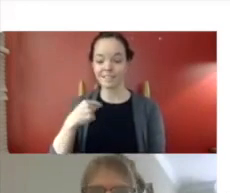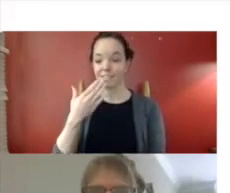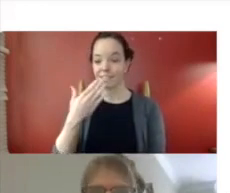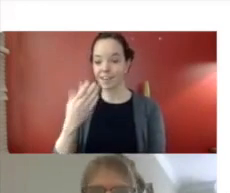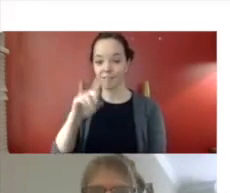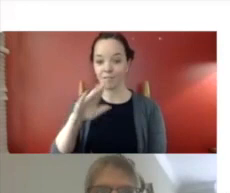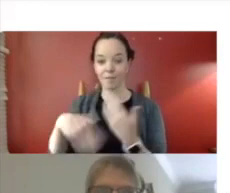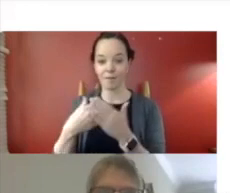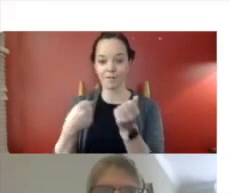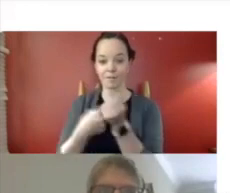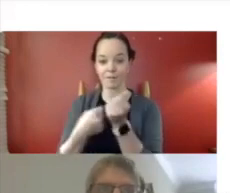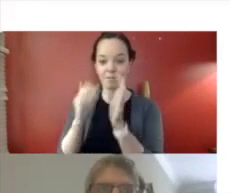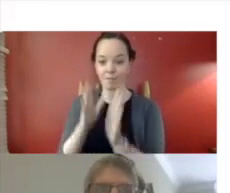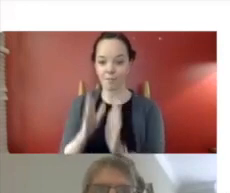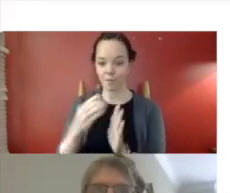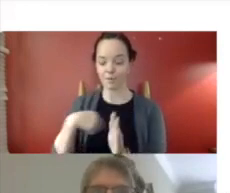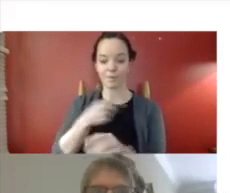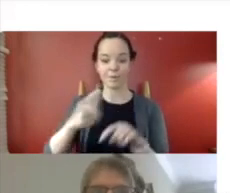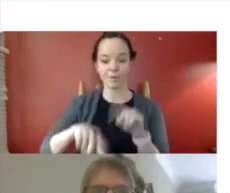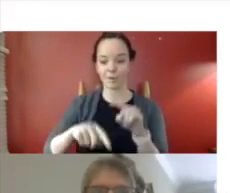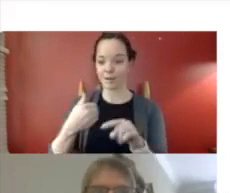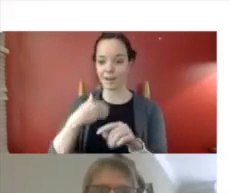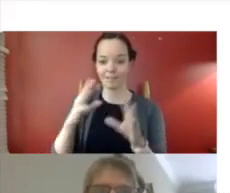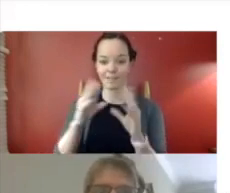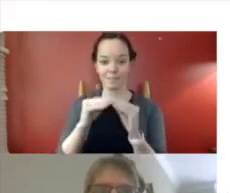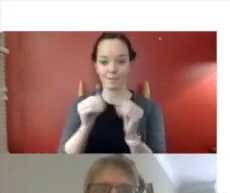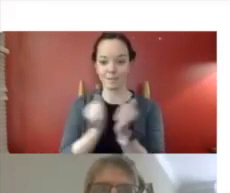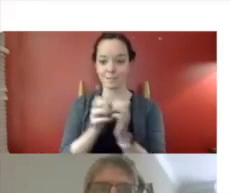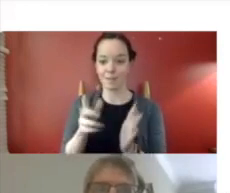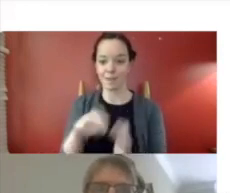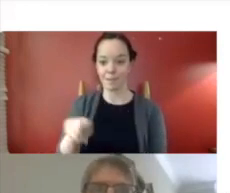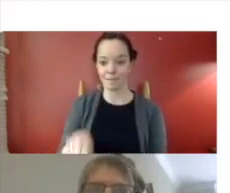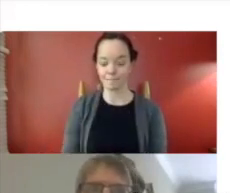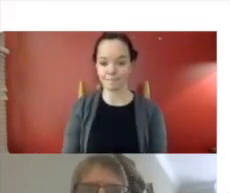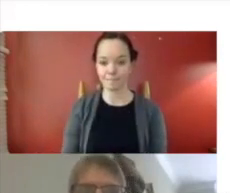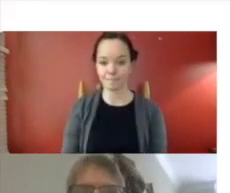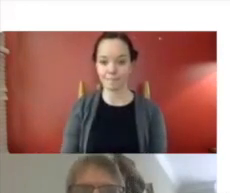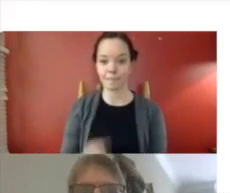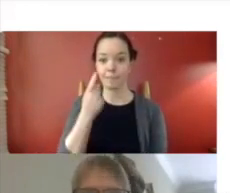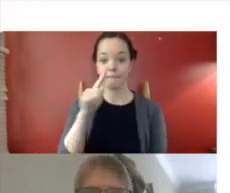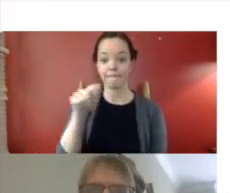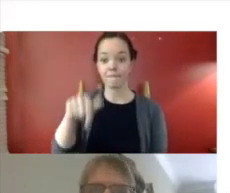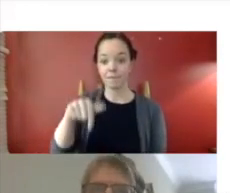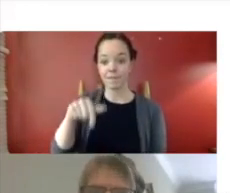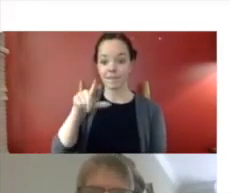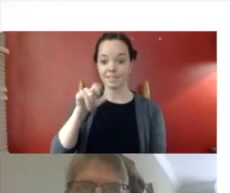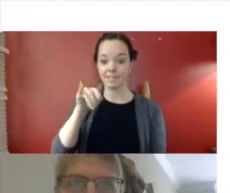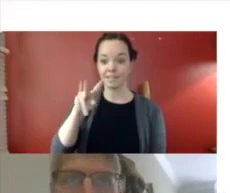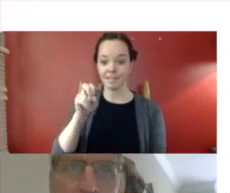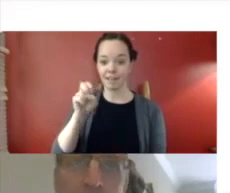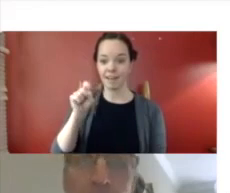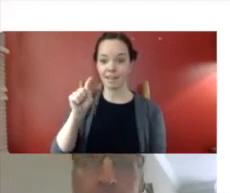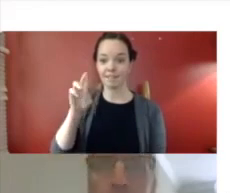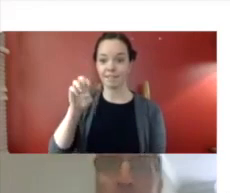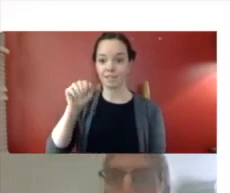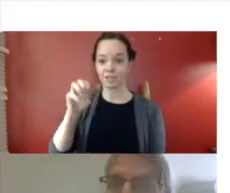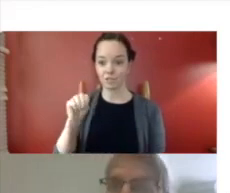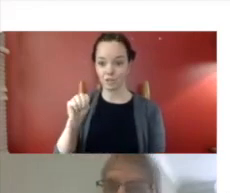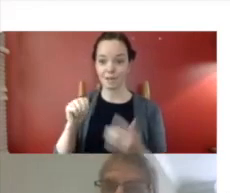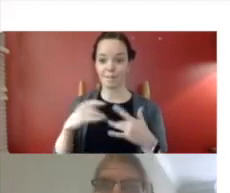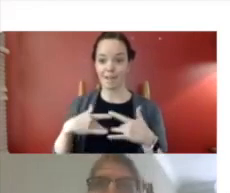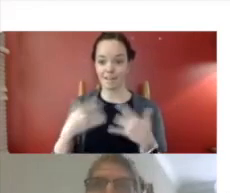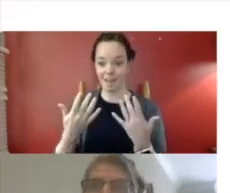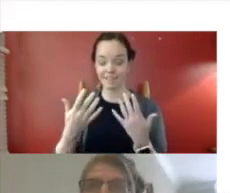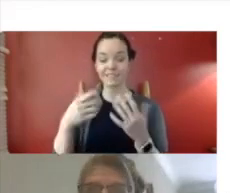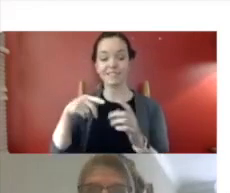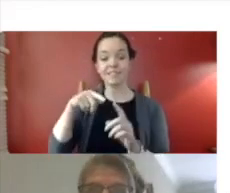a symposium without them. For this live stream event, Carolyn